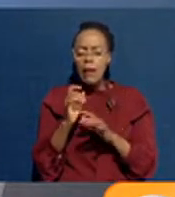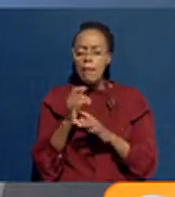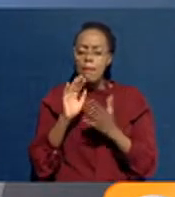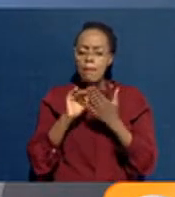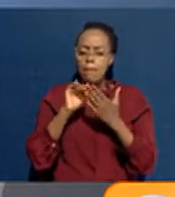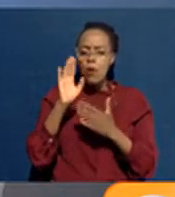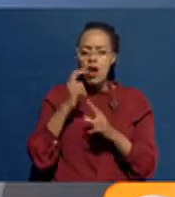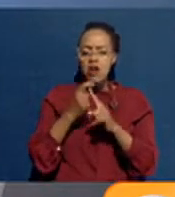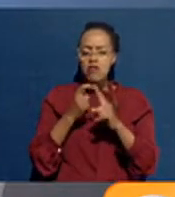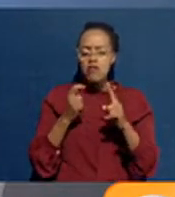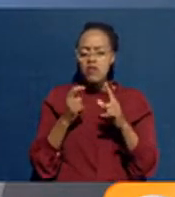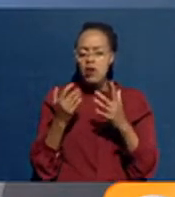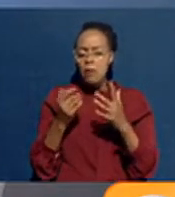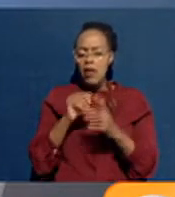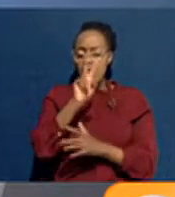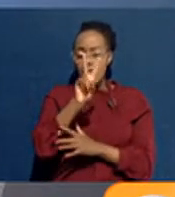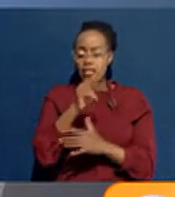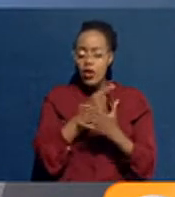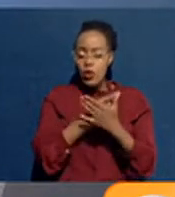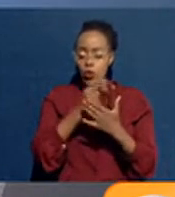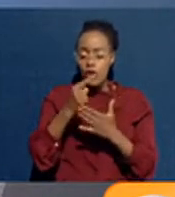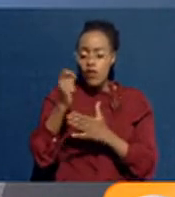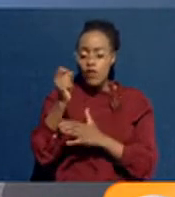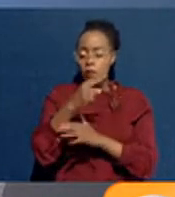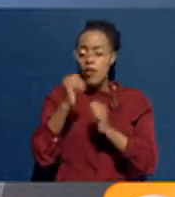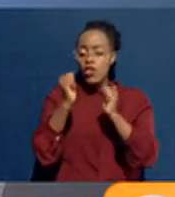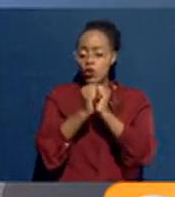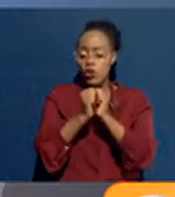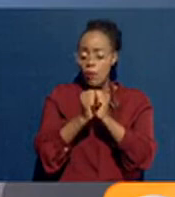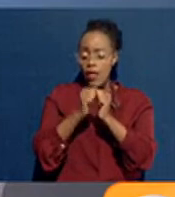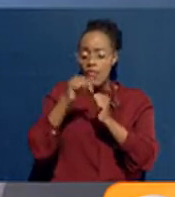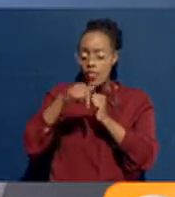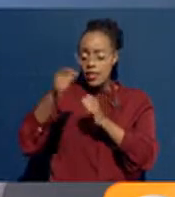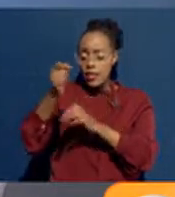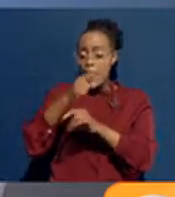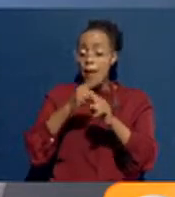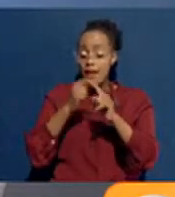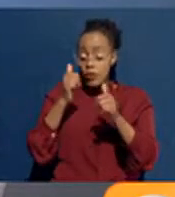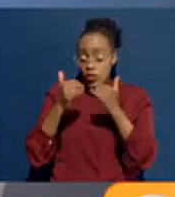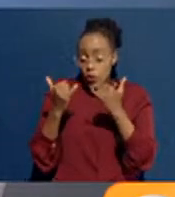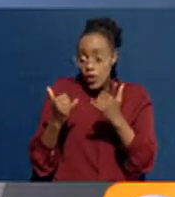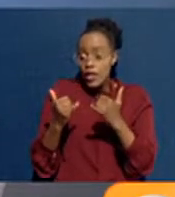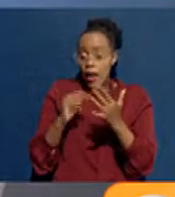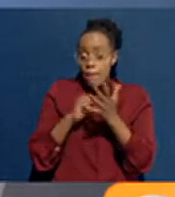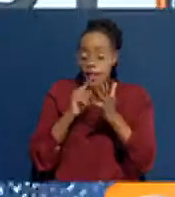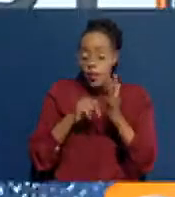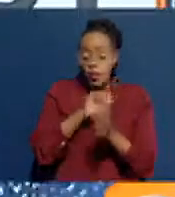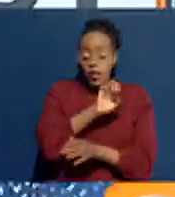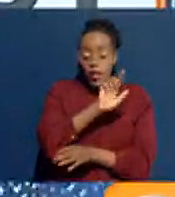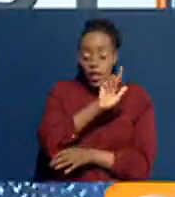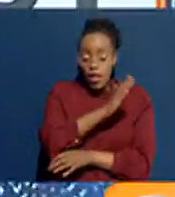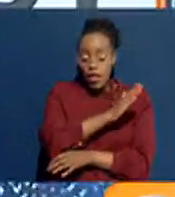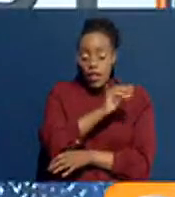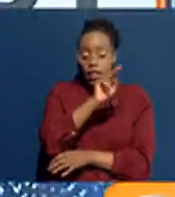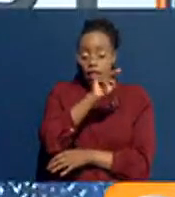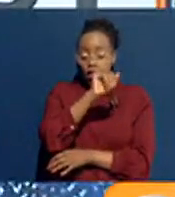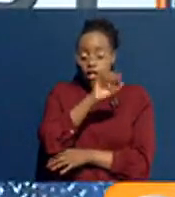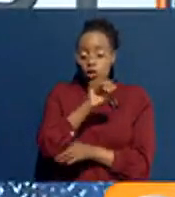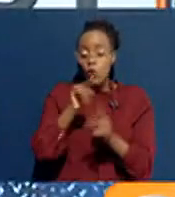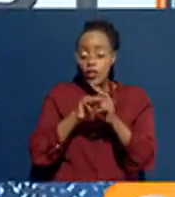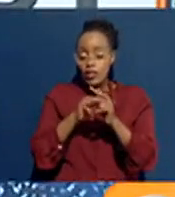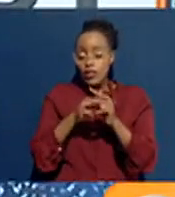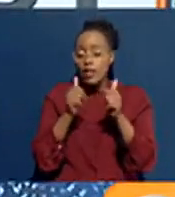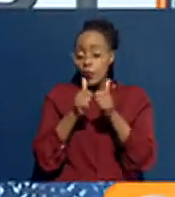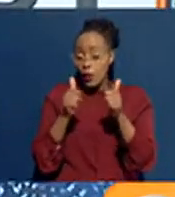from the second week of October, this month that we are in now. That's when El Nino kicks in proper? Yes. Okay.